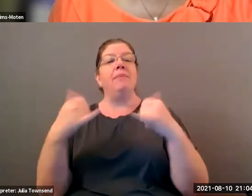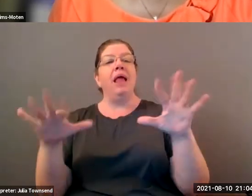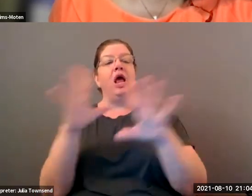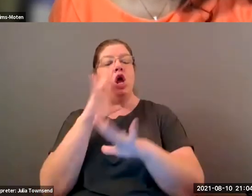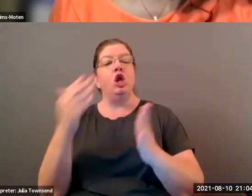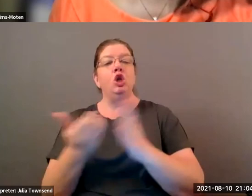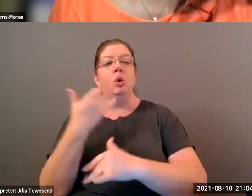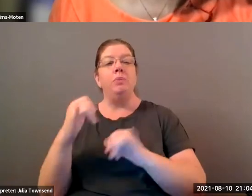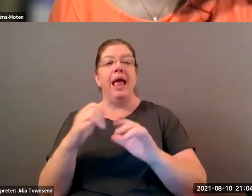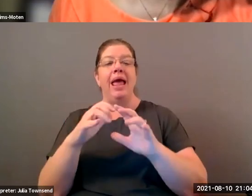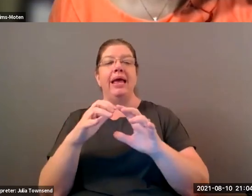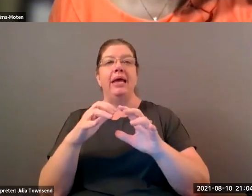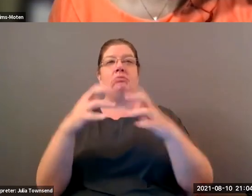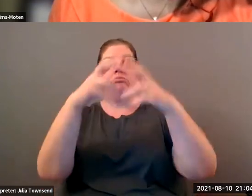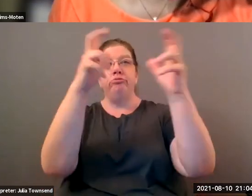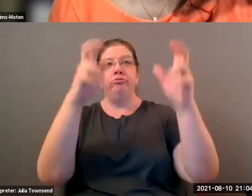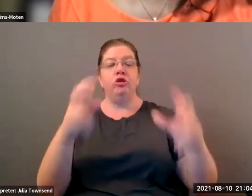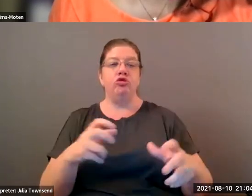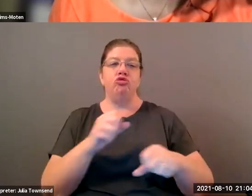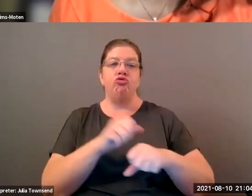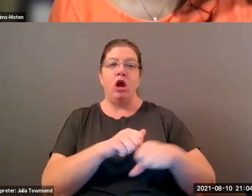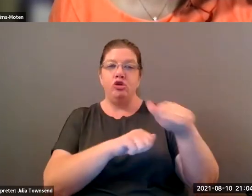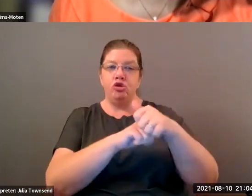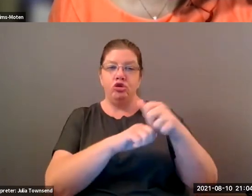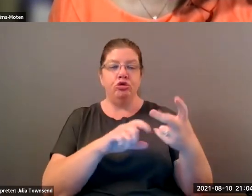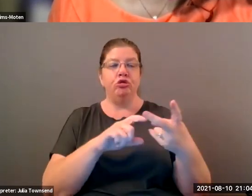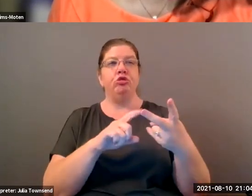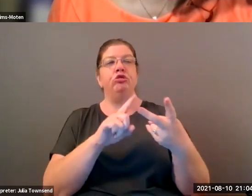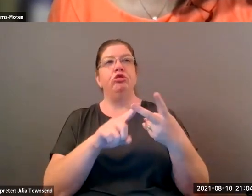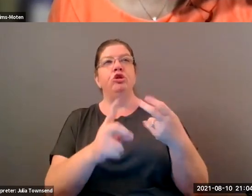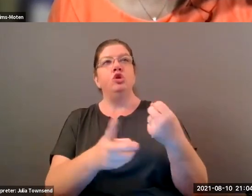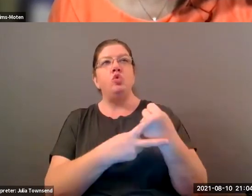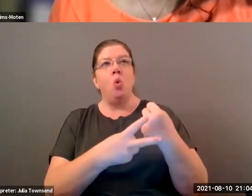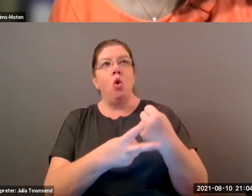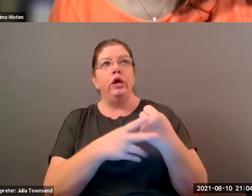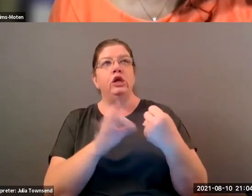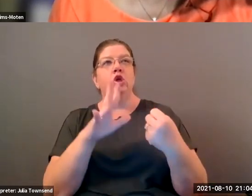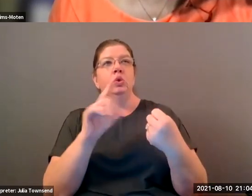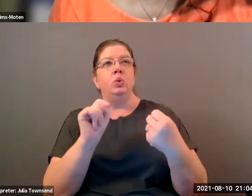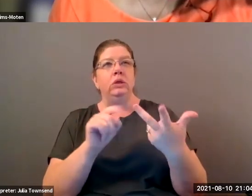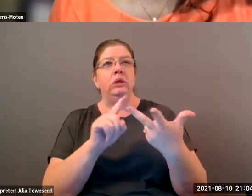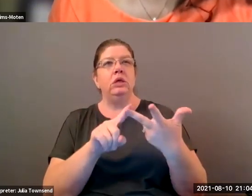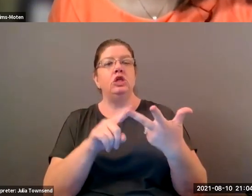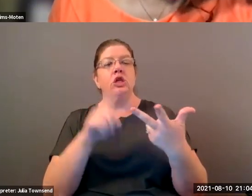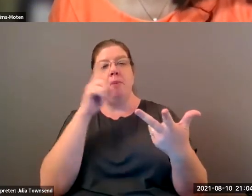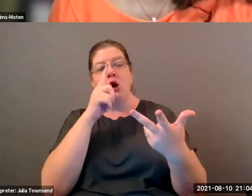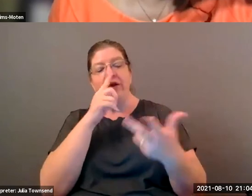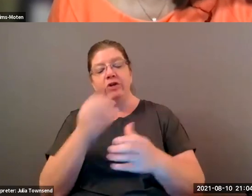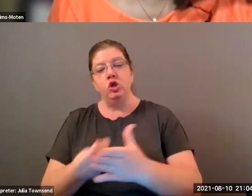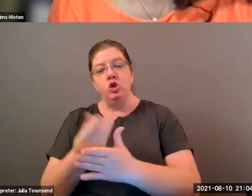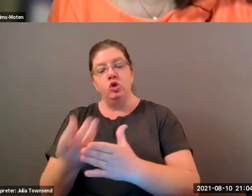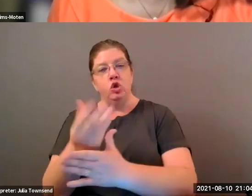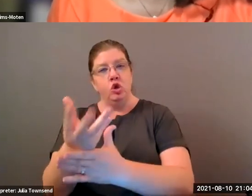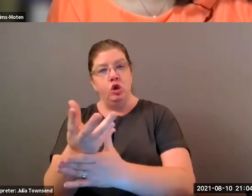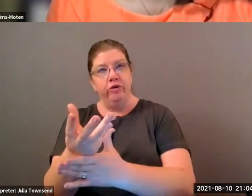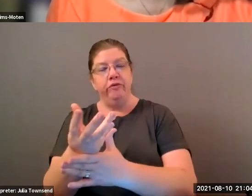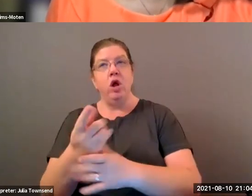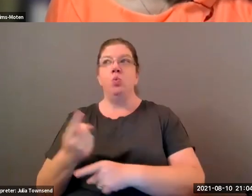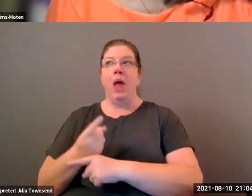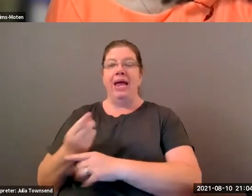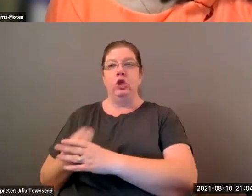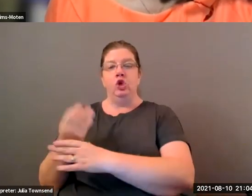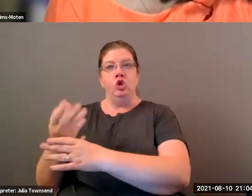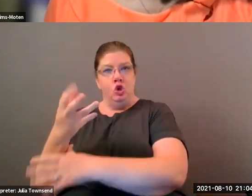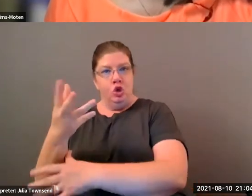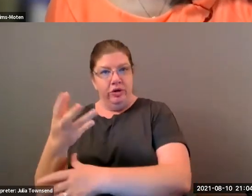got a storage unit. They got some artificial turf. They got some regular turf. They got a